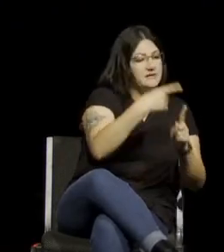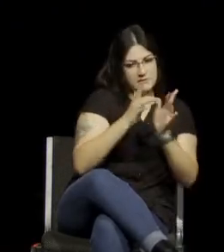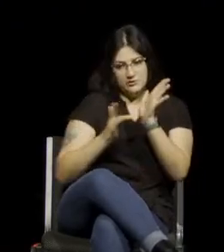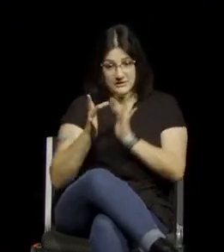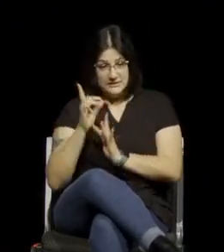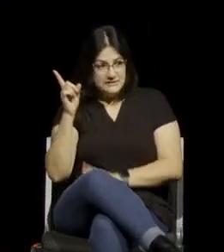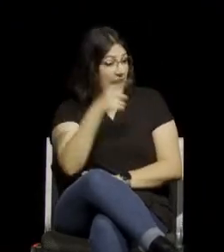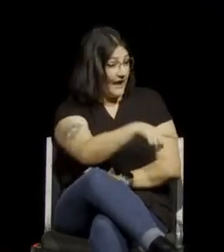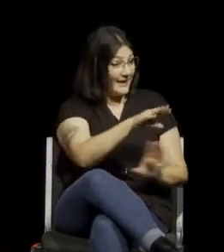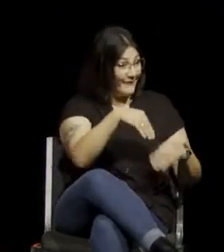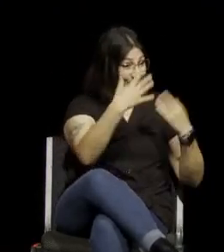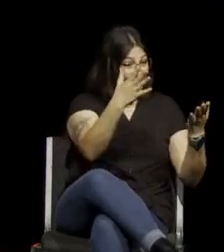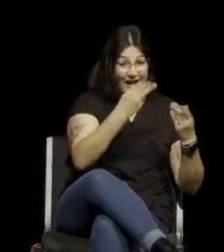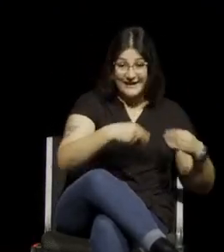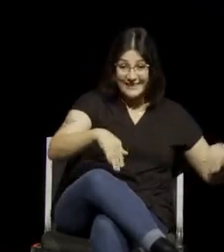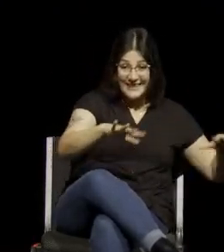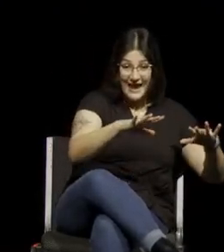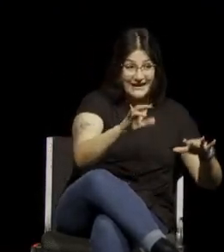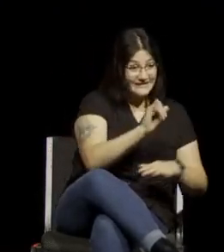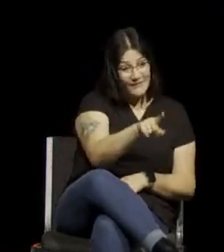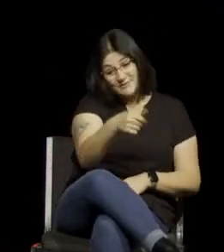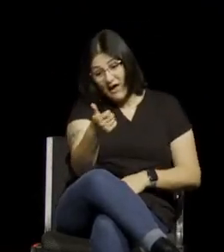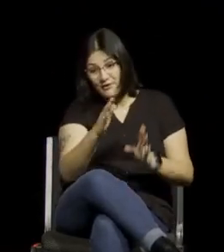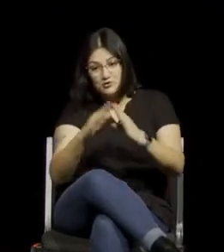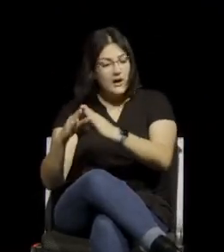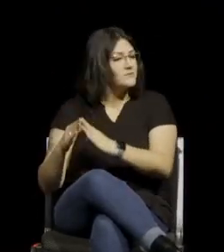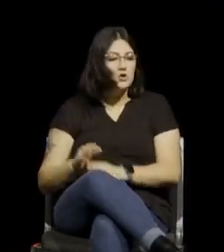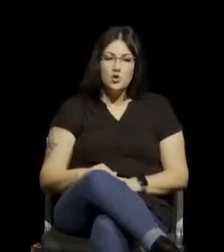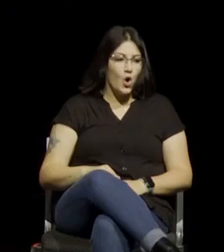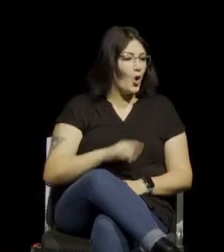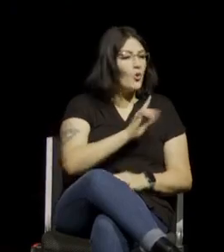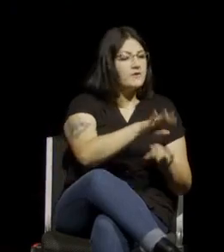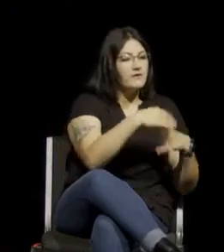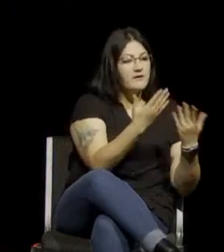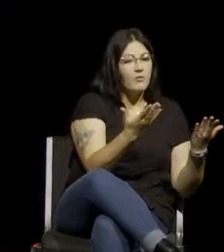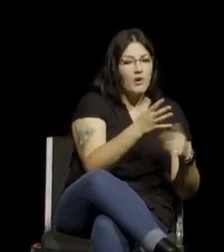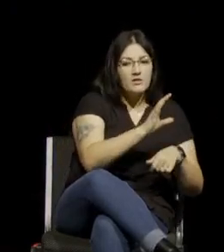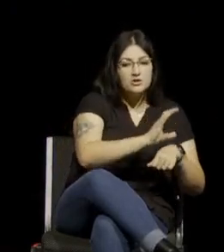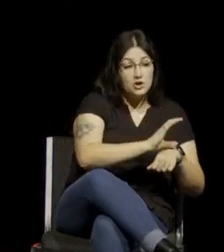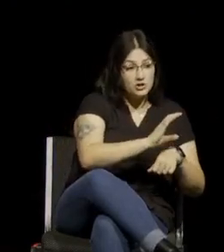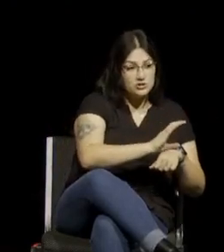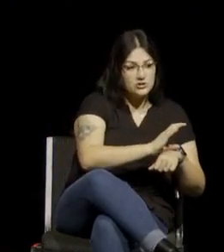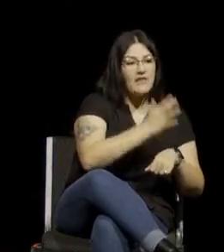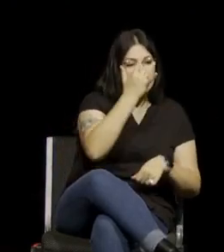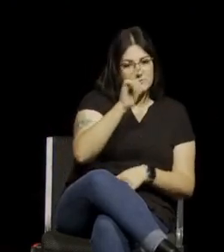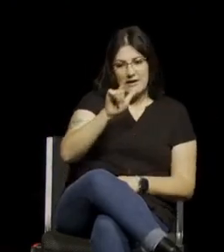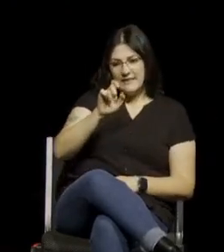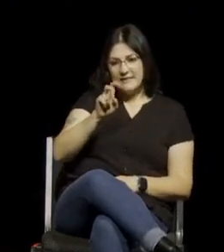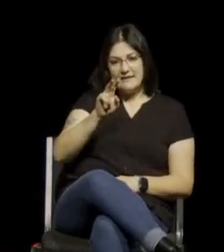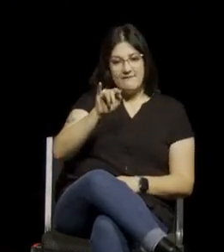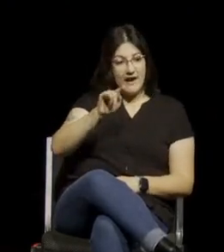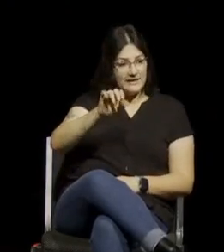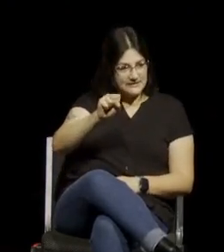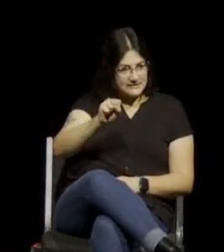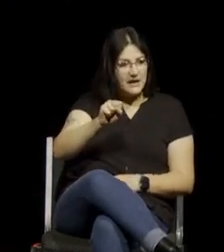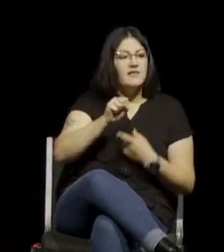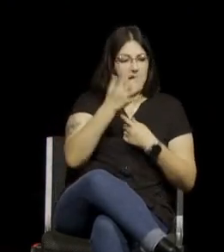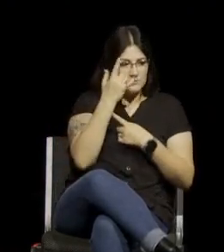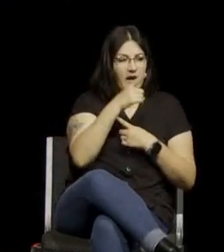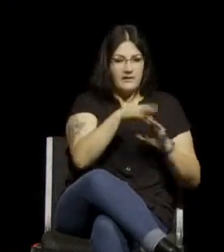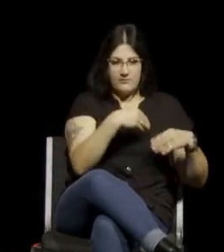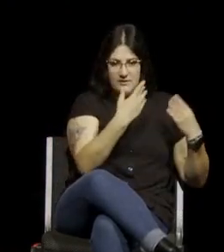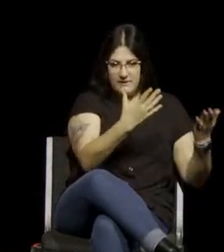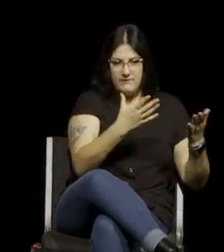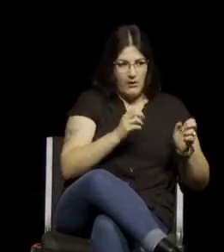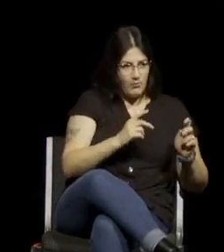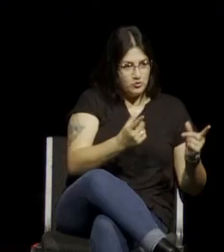land like the other tribes of Israel. They were given the church to take care of. That's what the Levites were given the opportunity to do. That was